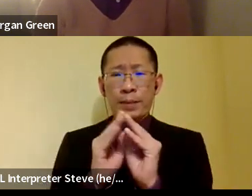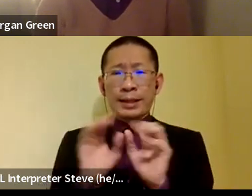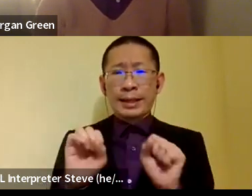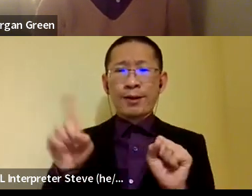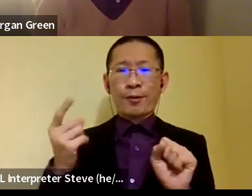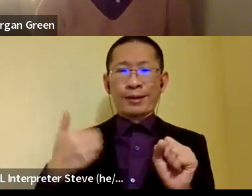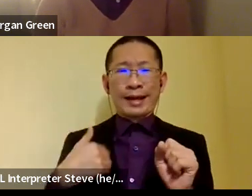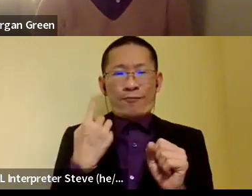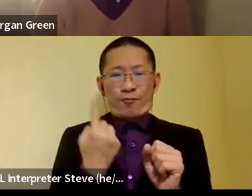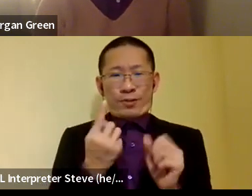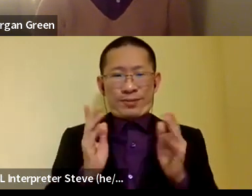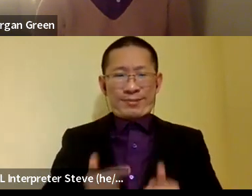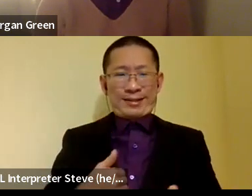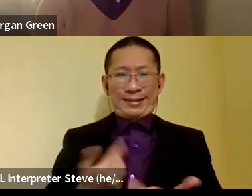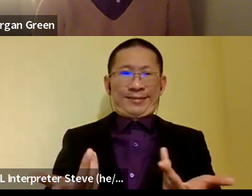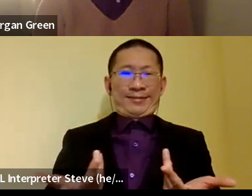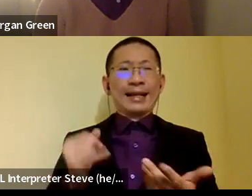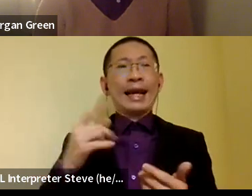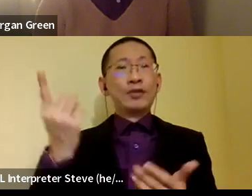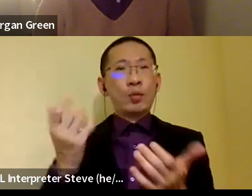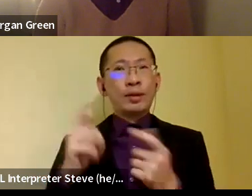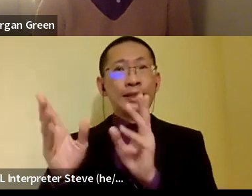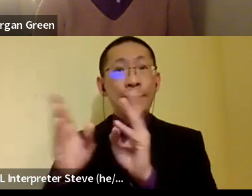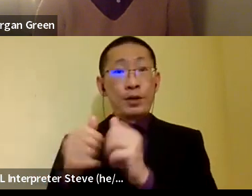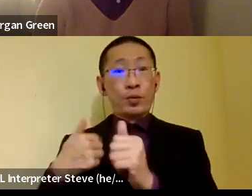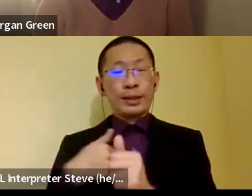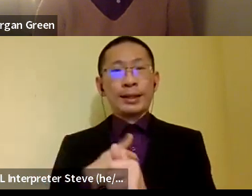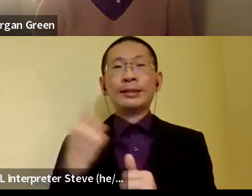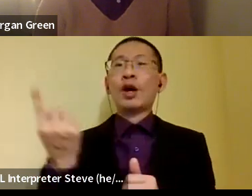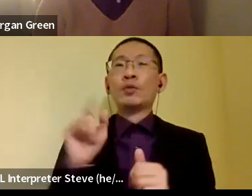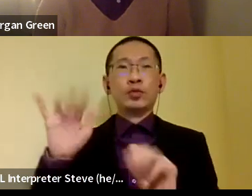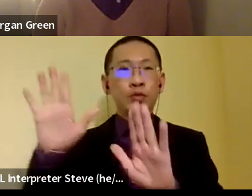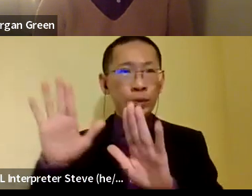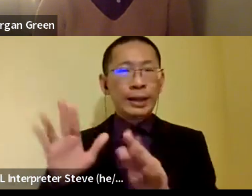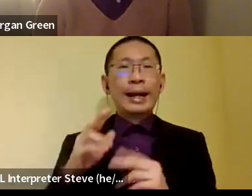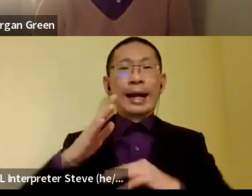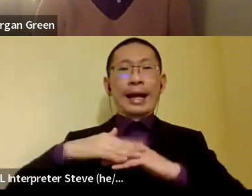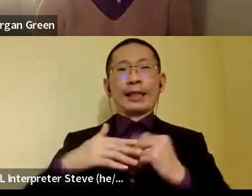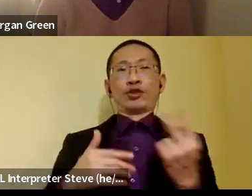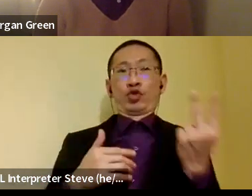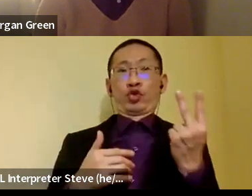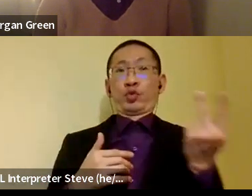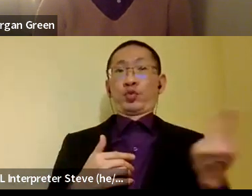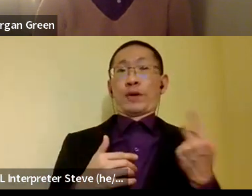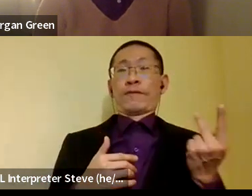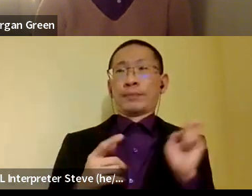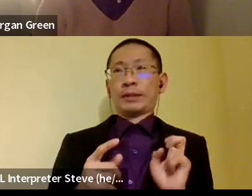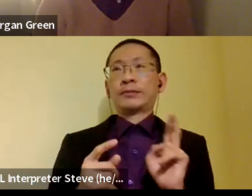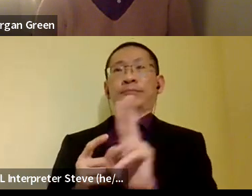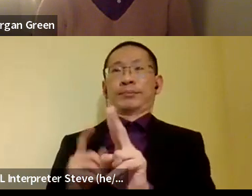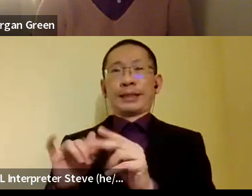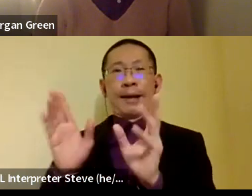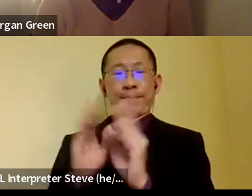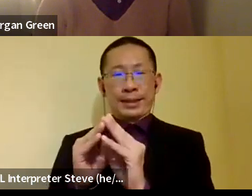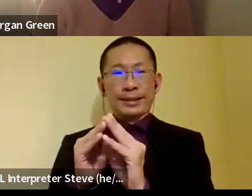one of us, like sort of no sort of, if someone's wanting to meet with us, it's always like, great, at least two of us have to be there, so that there's,